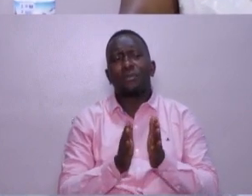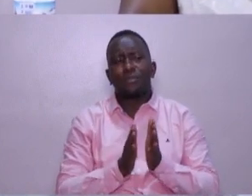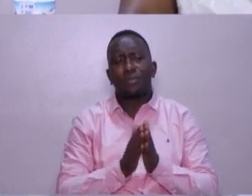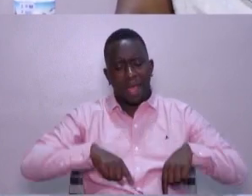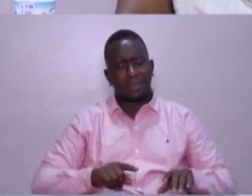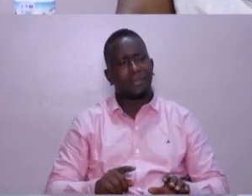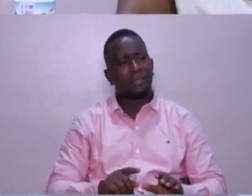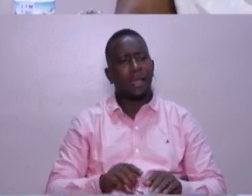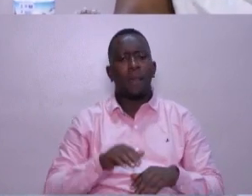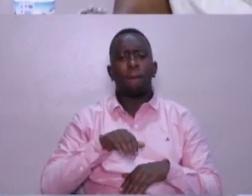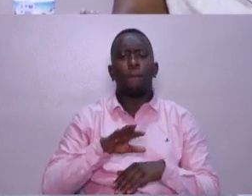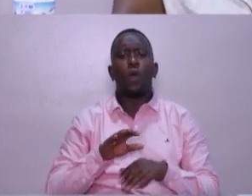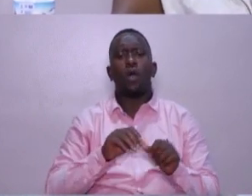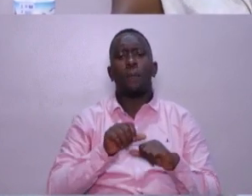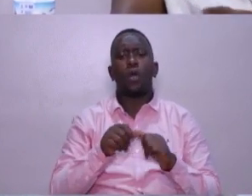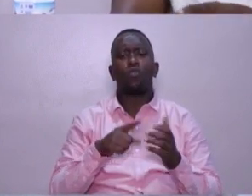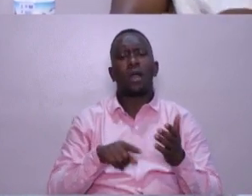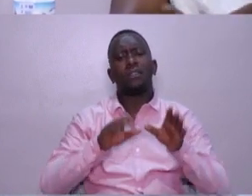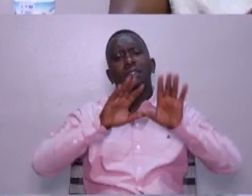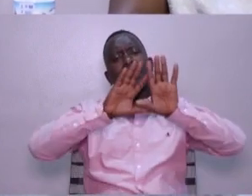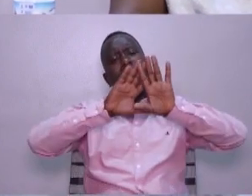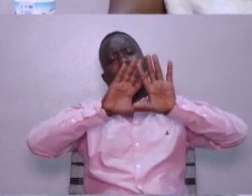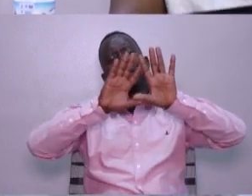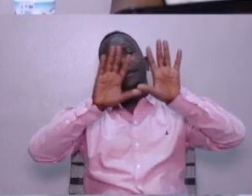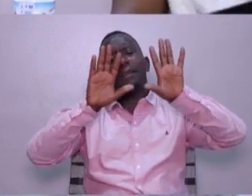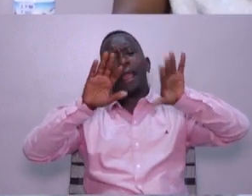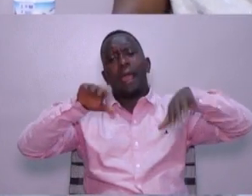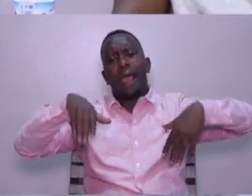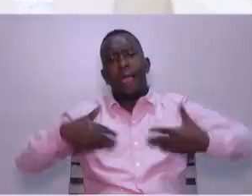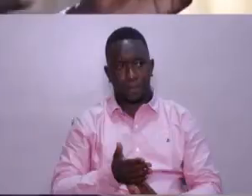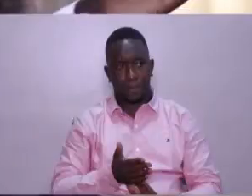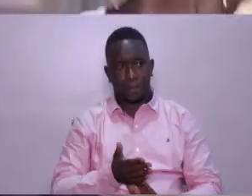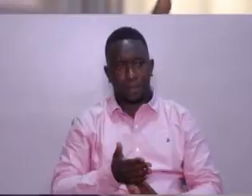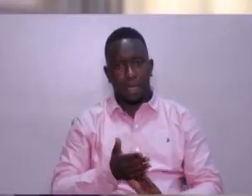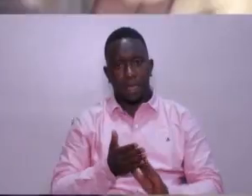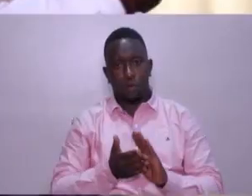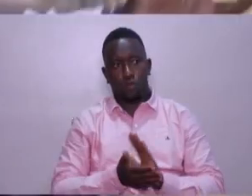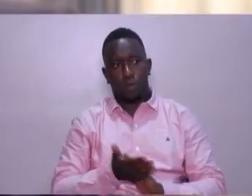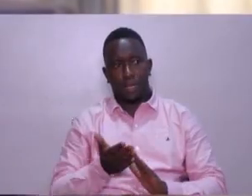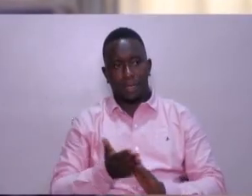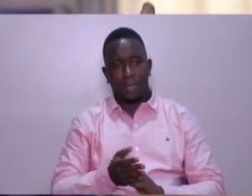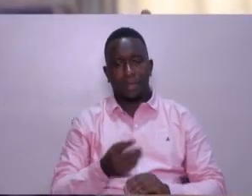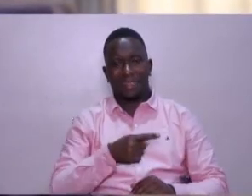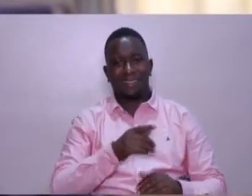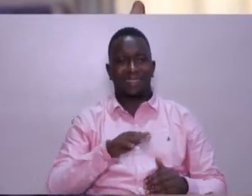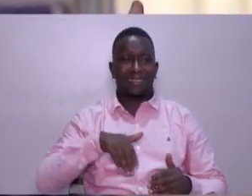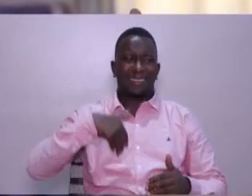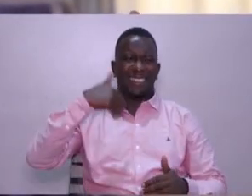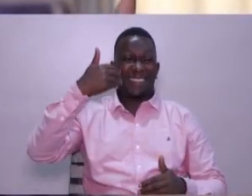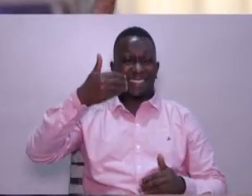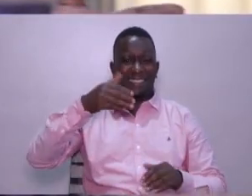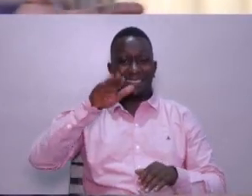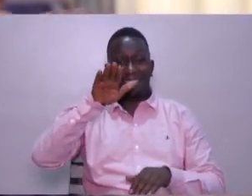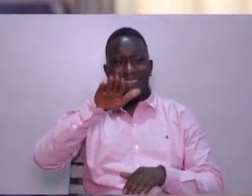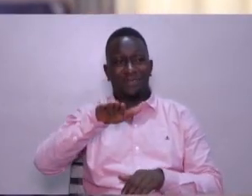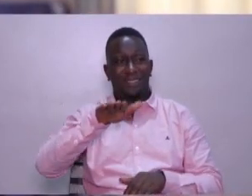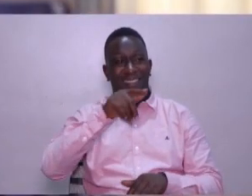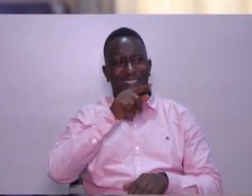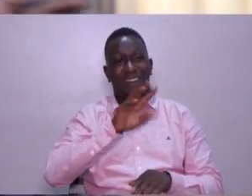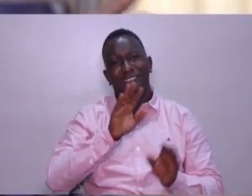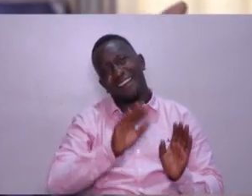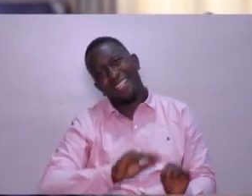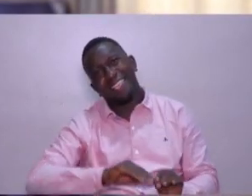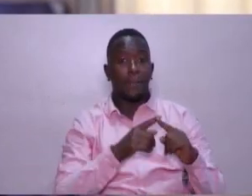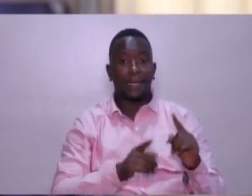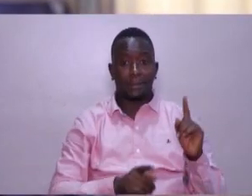and more clarity on how we are going to be sending. Actually, it's supposed to be in the next steps. You've already gotten